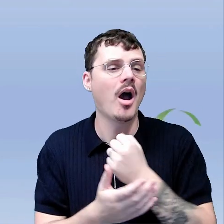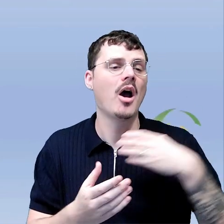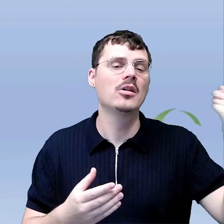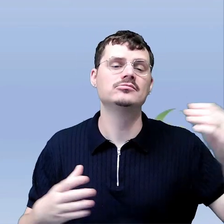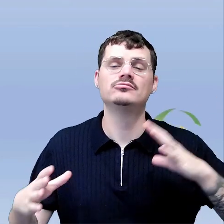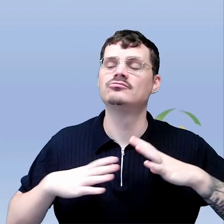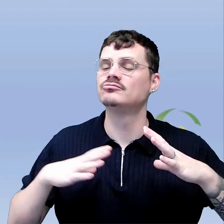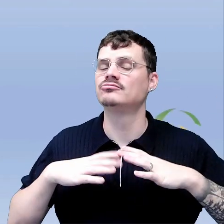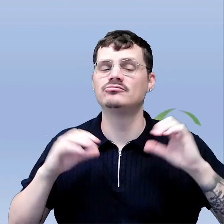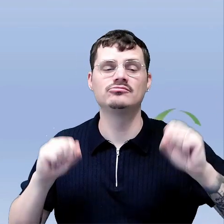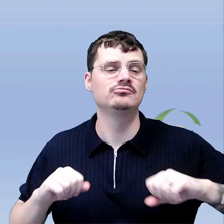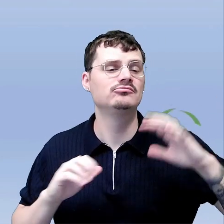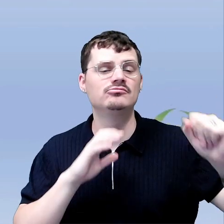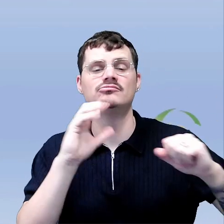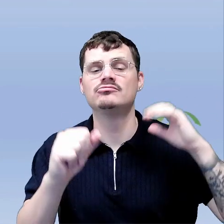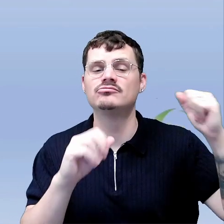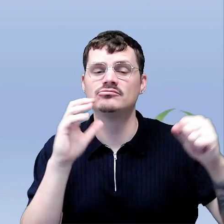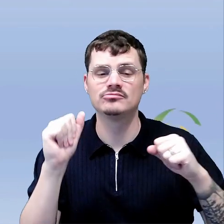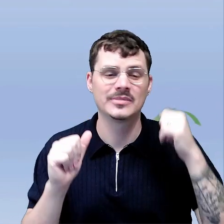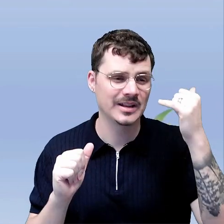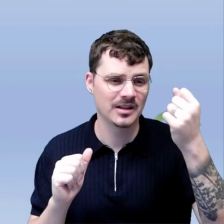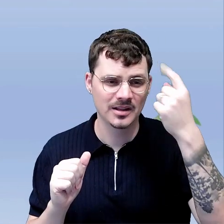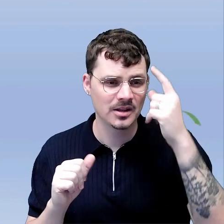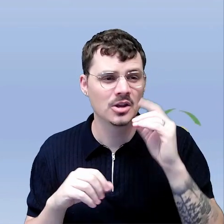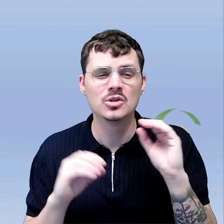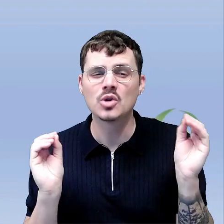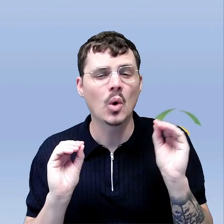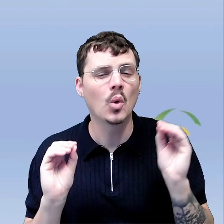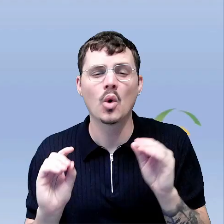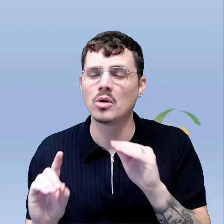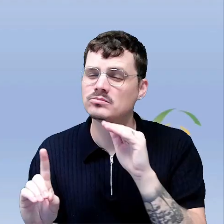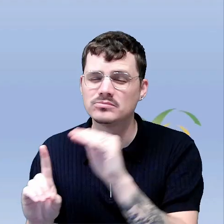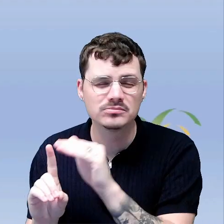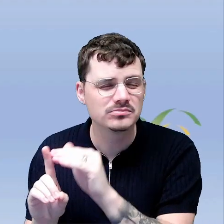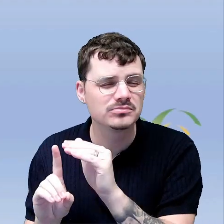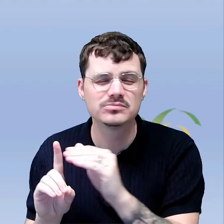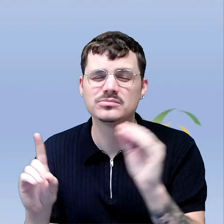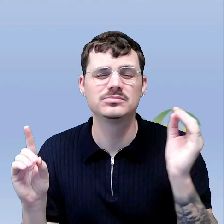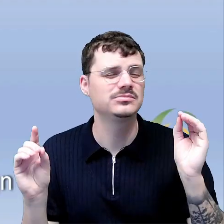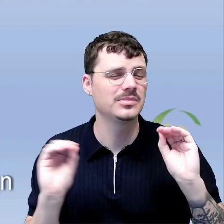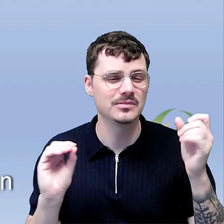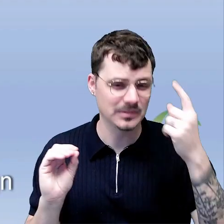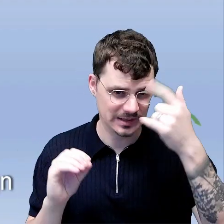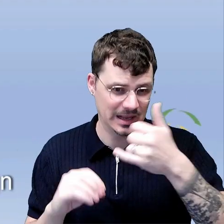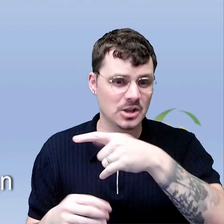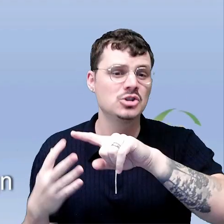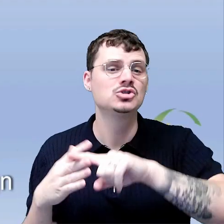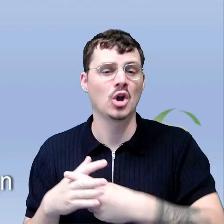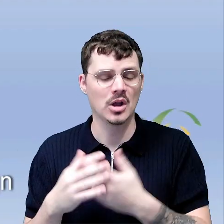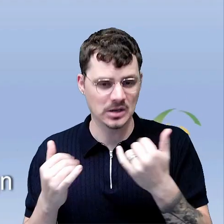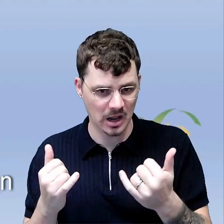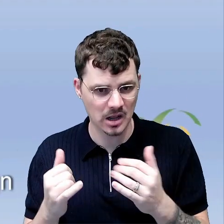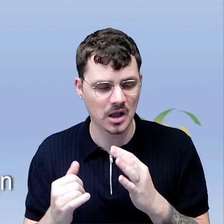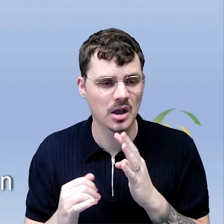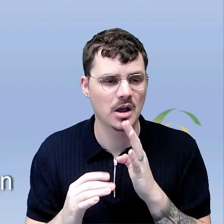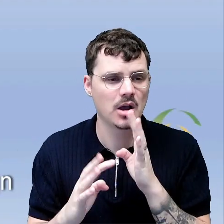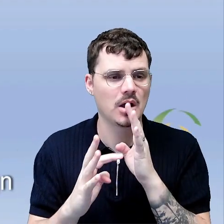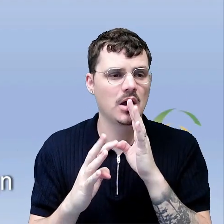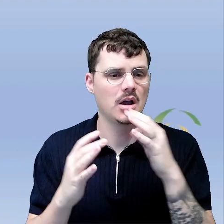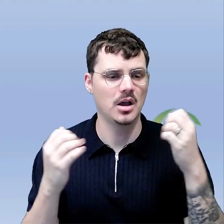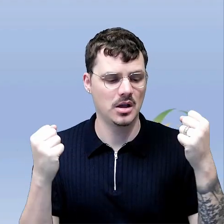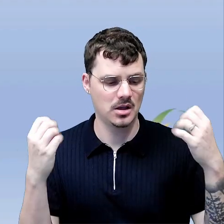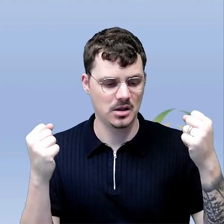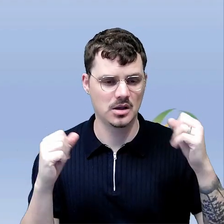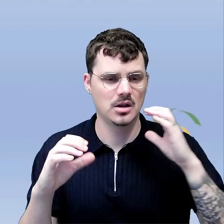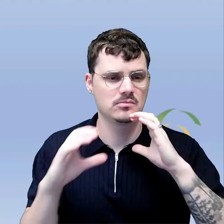vacations. And now, without any prompting or anything else, he's starting to use spoken words and